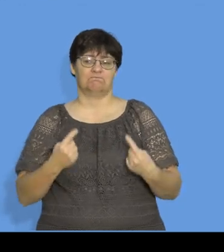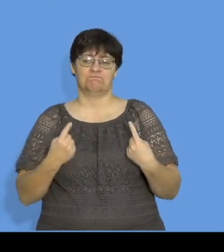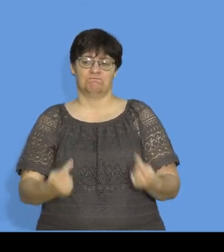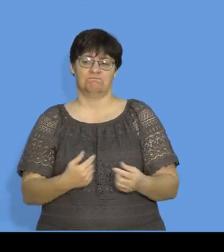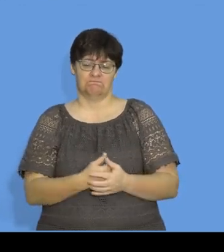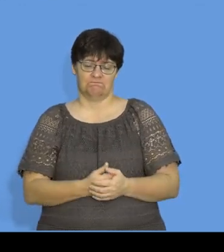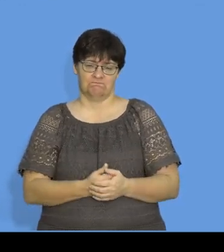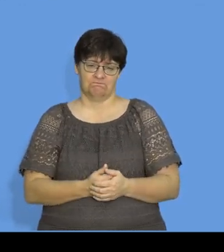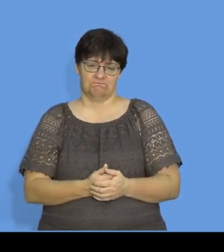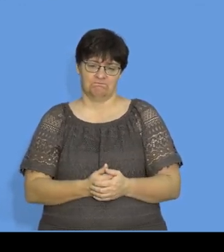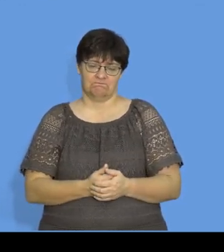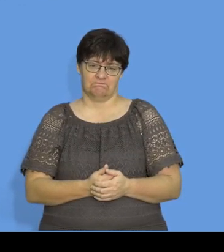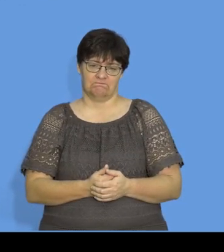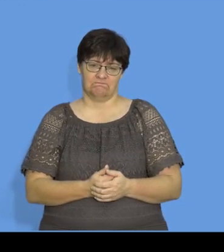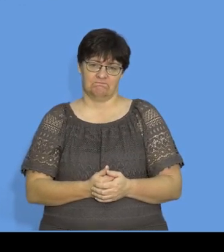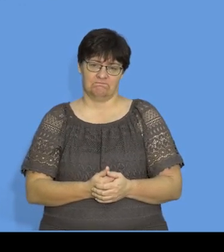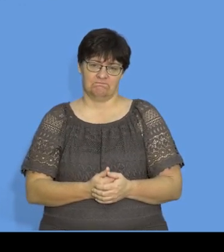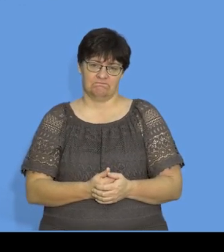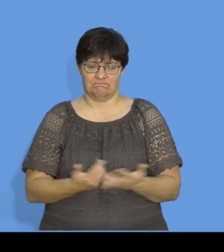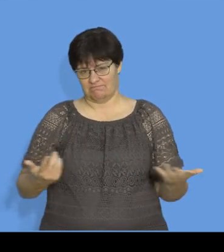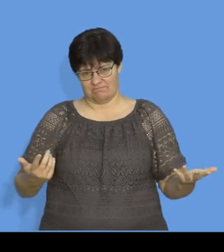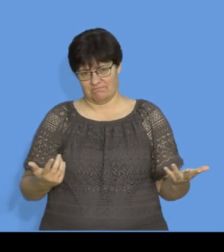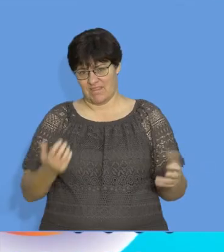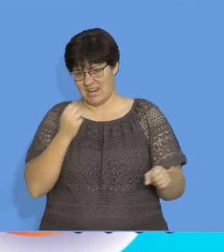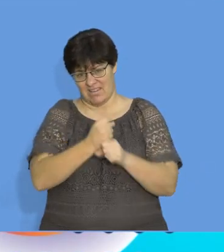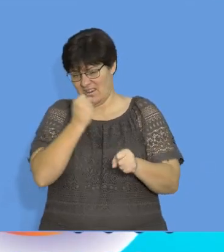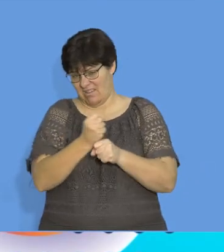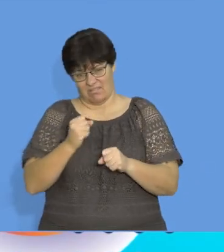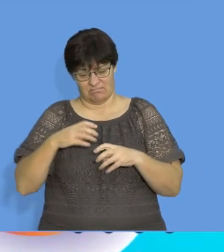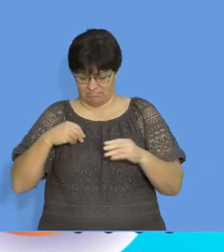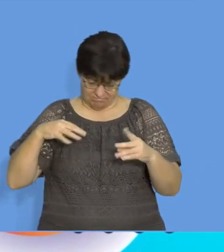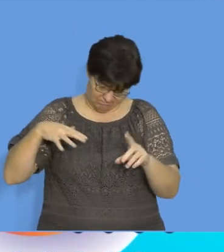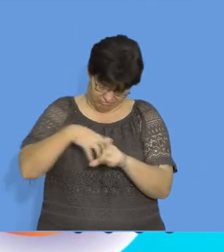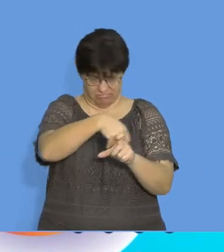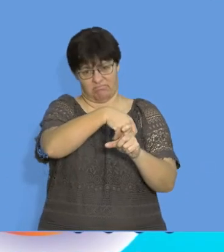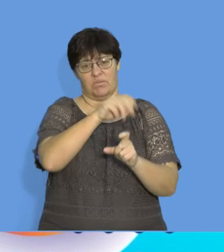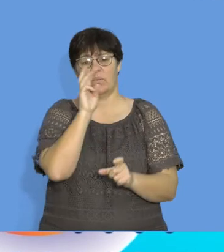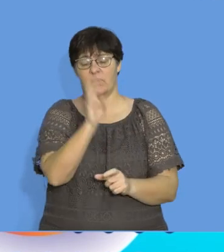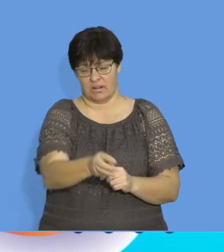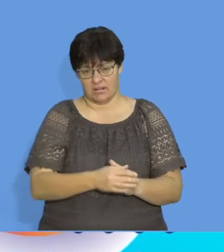time. Okay, not a chance will he stop in time.